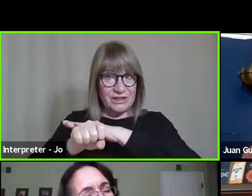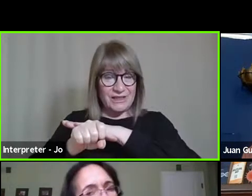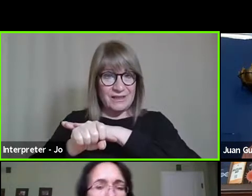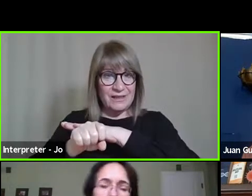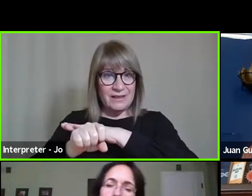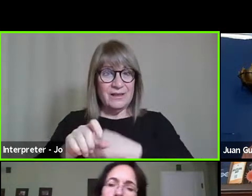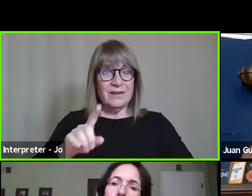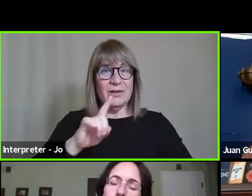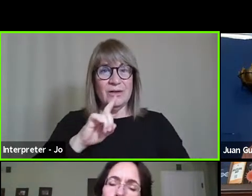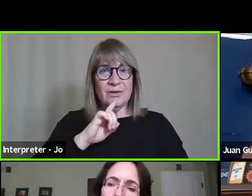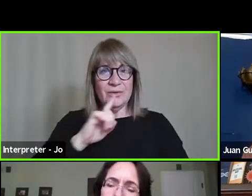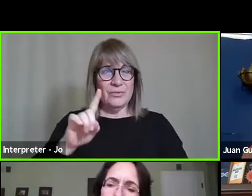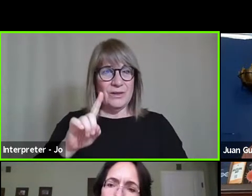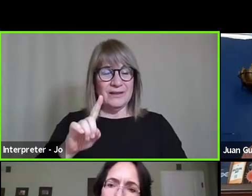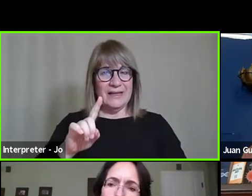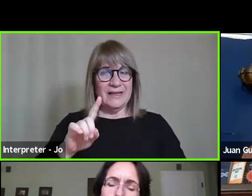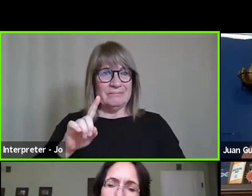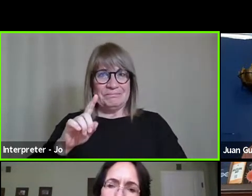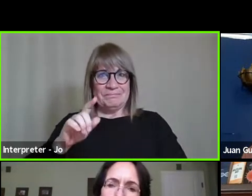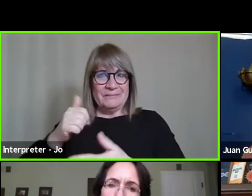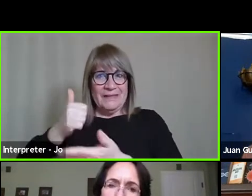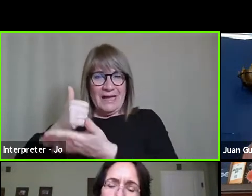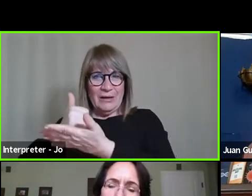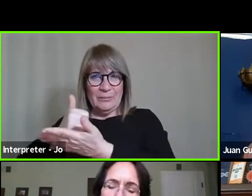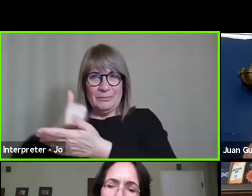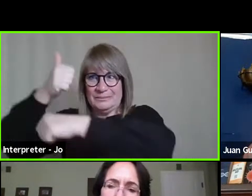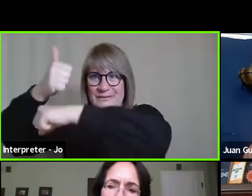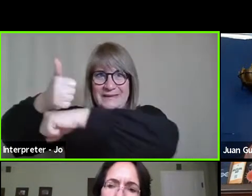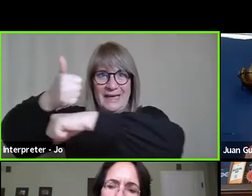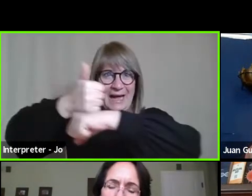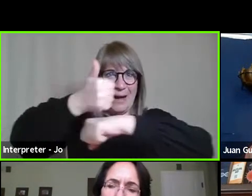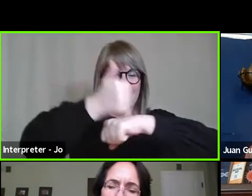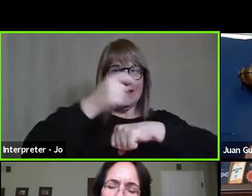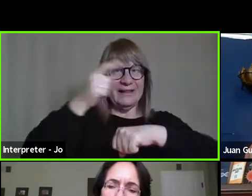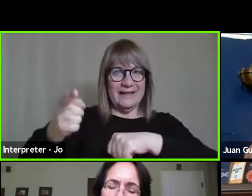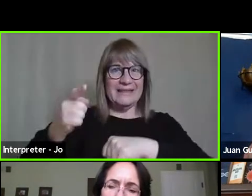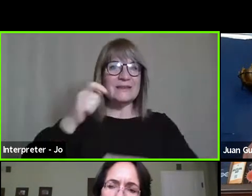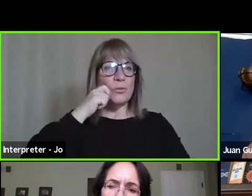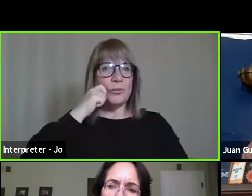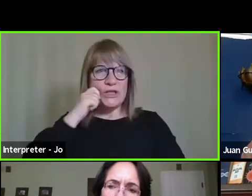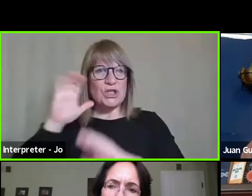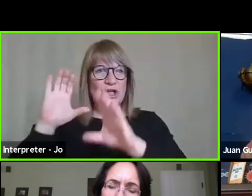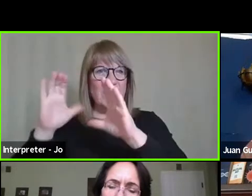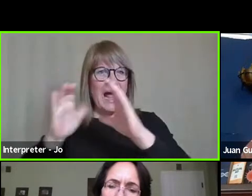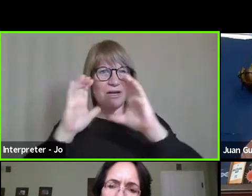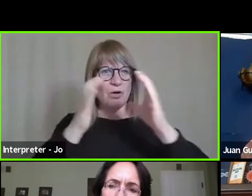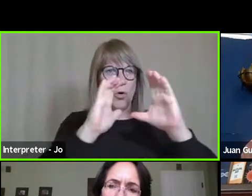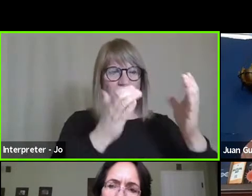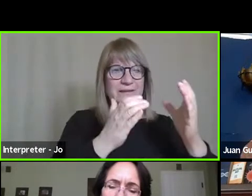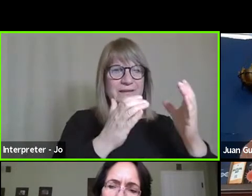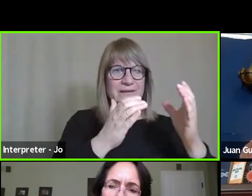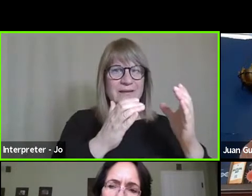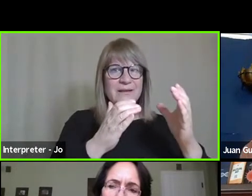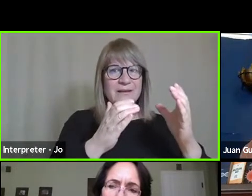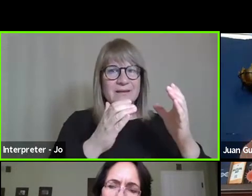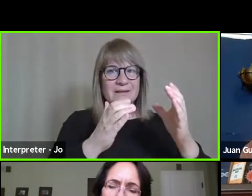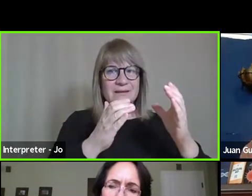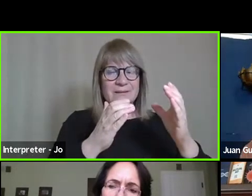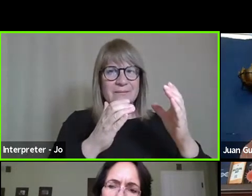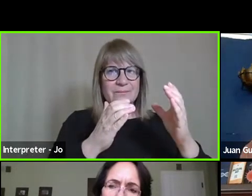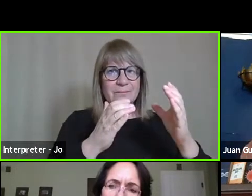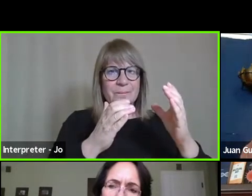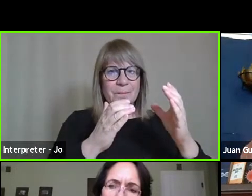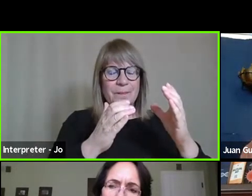these racial categories and um again to like draw from marie's work as an